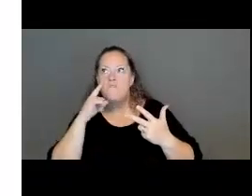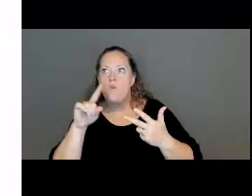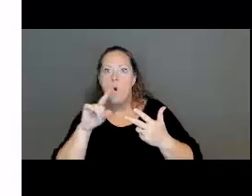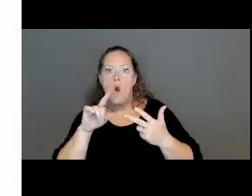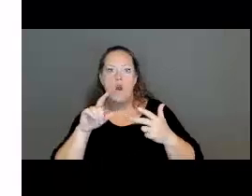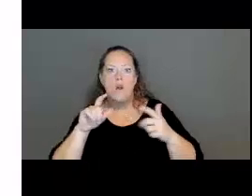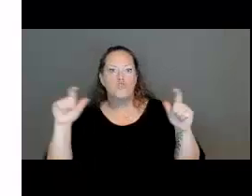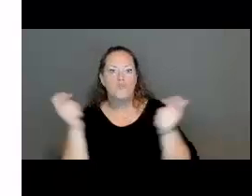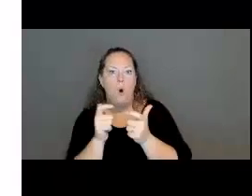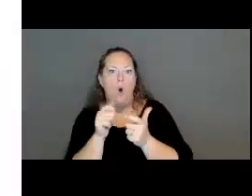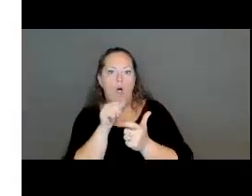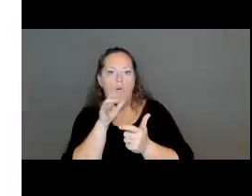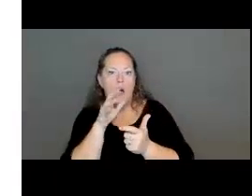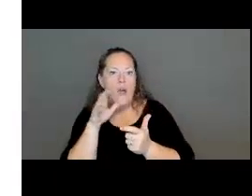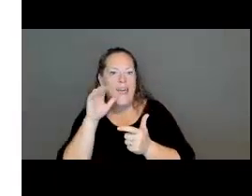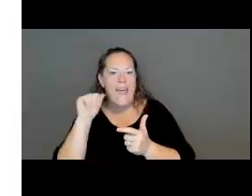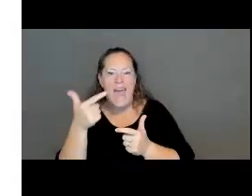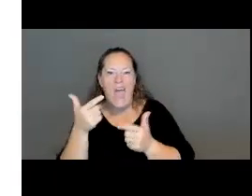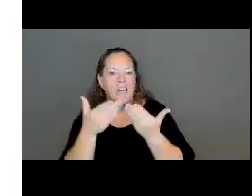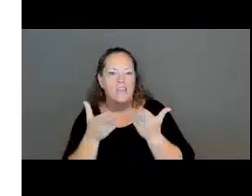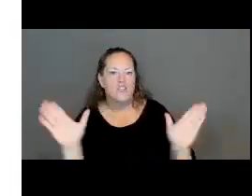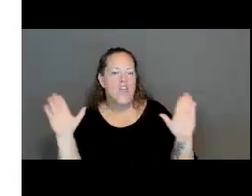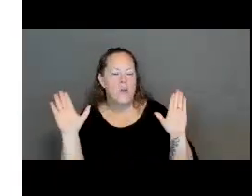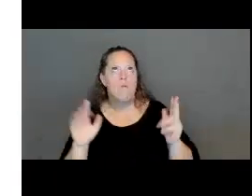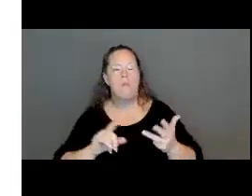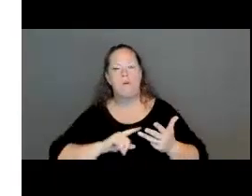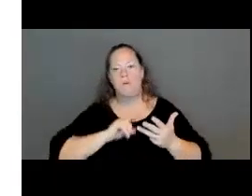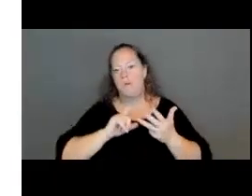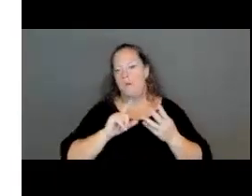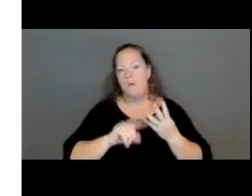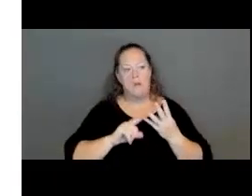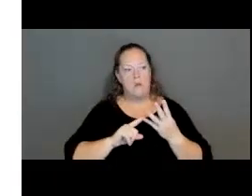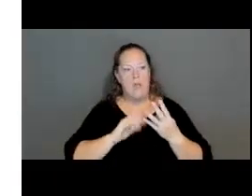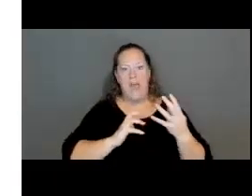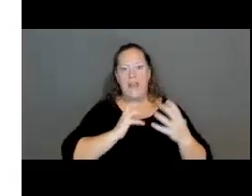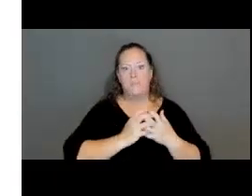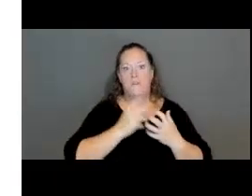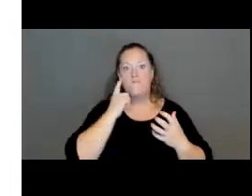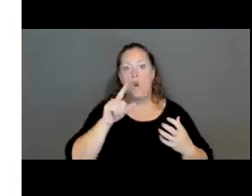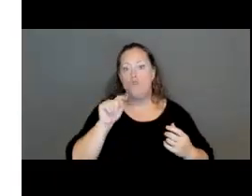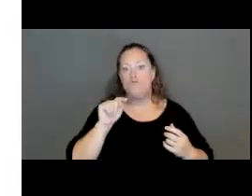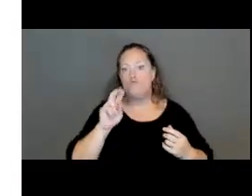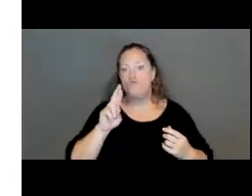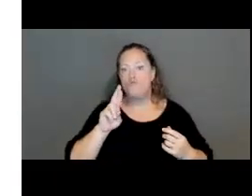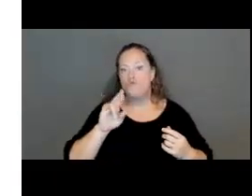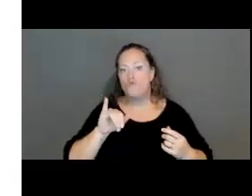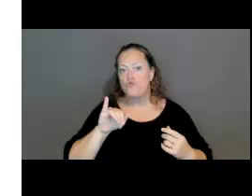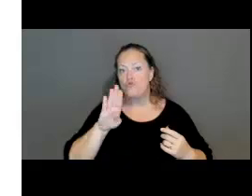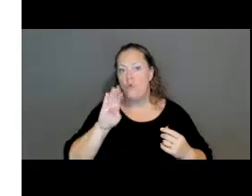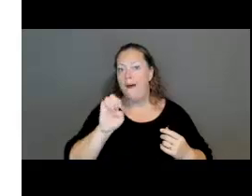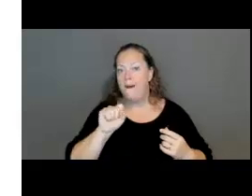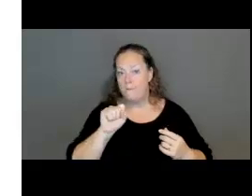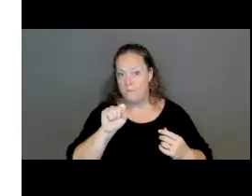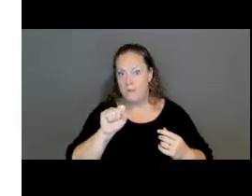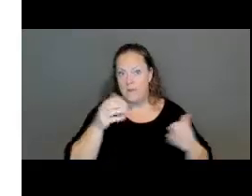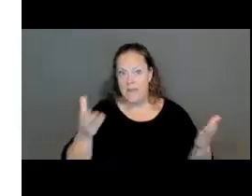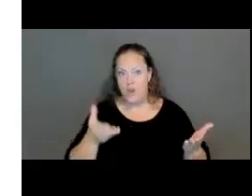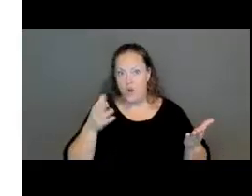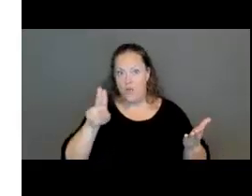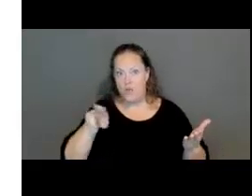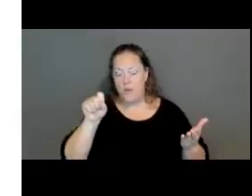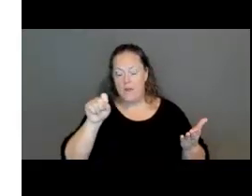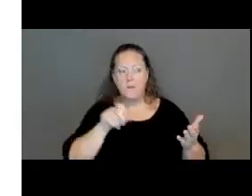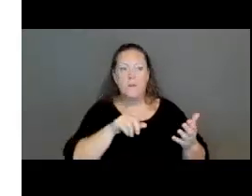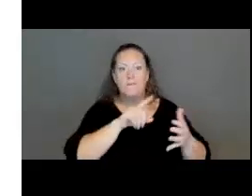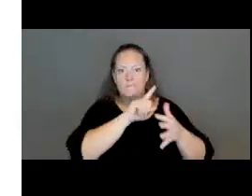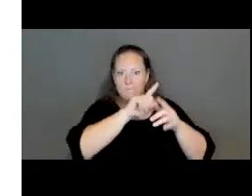to agriculture in general, climate adaptation for tribes in the U.S. And in the